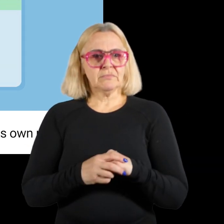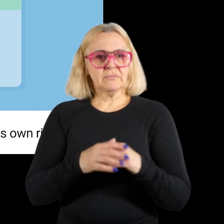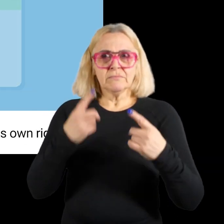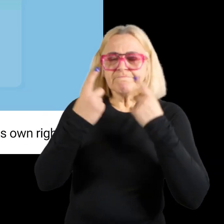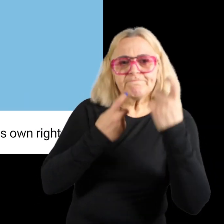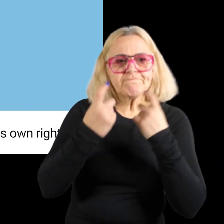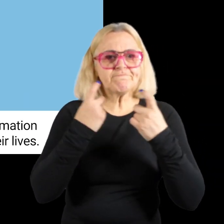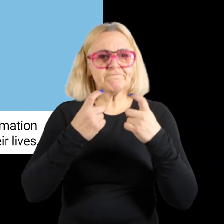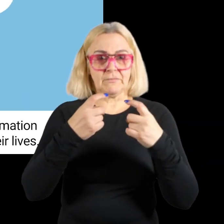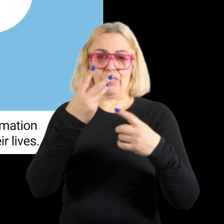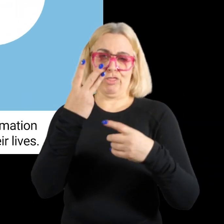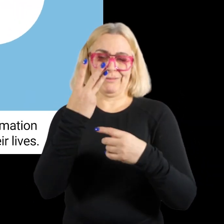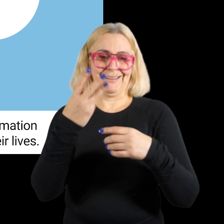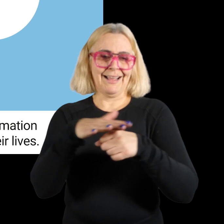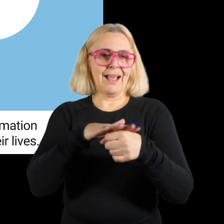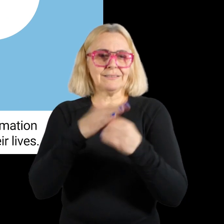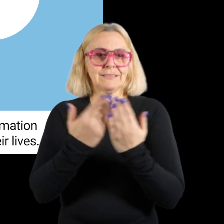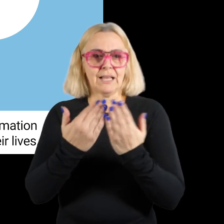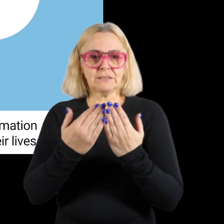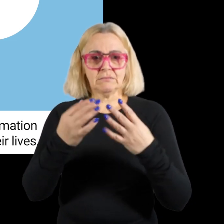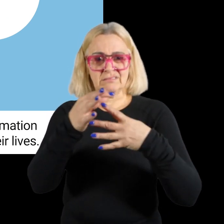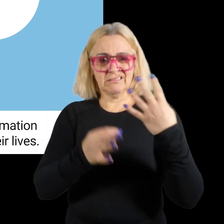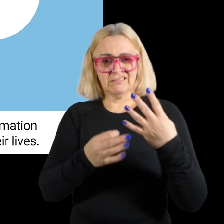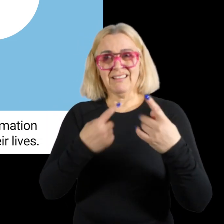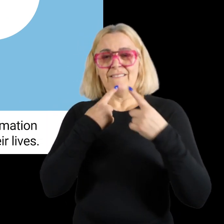own right. Please explore our 3 case